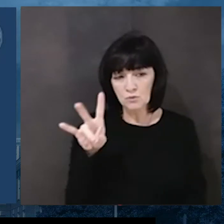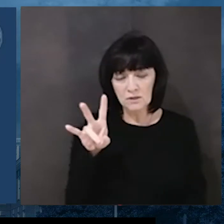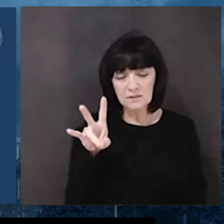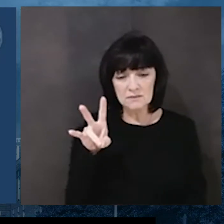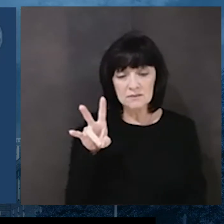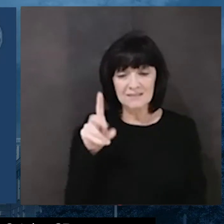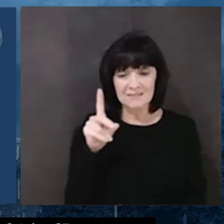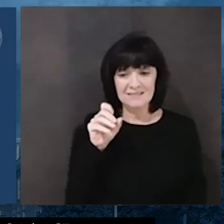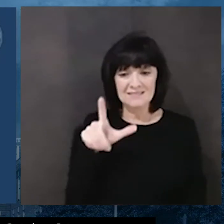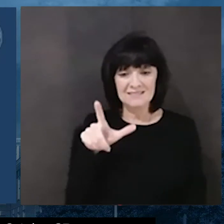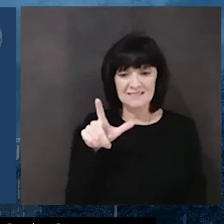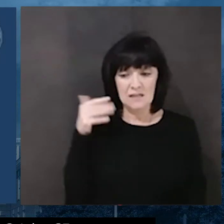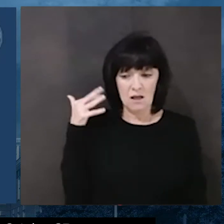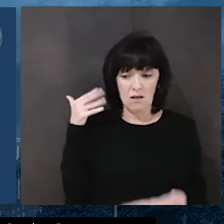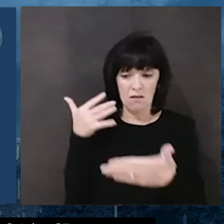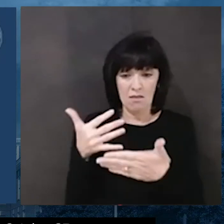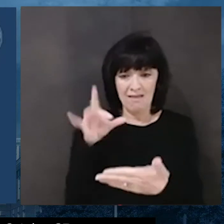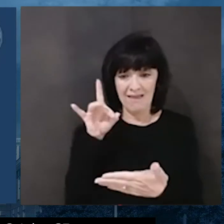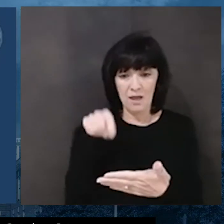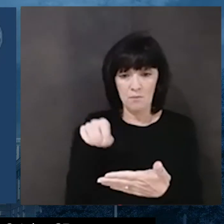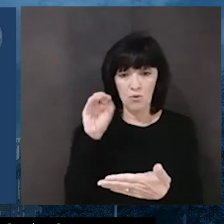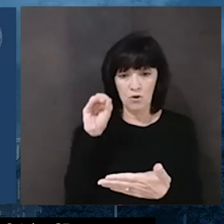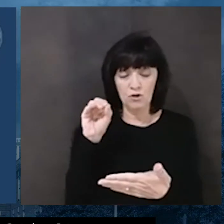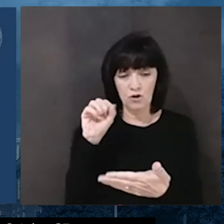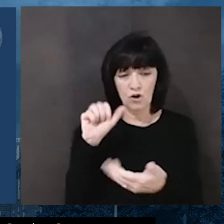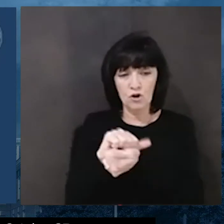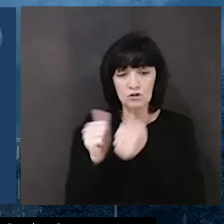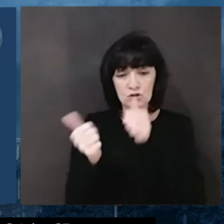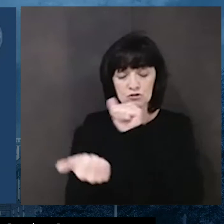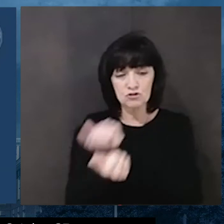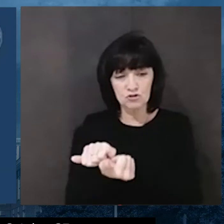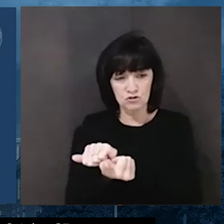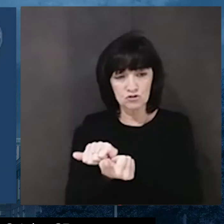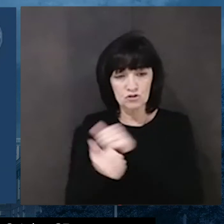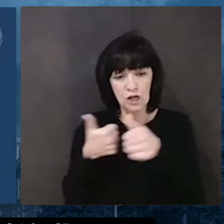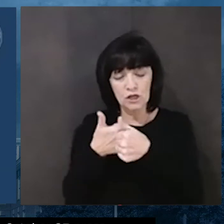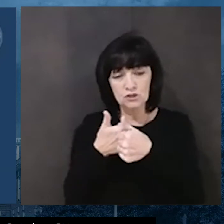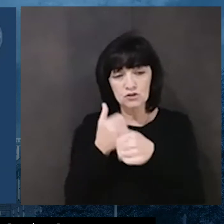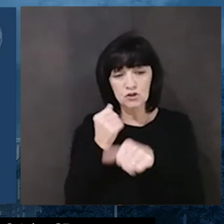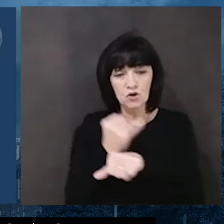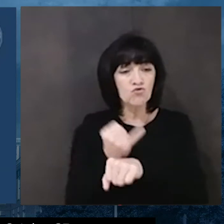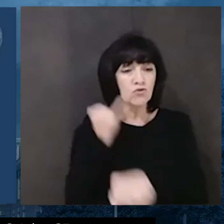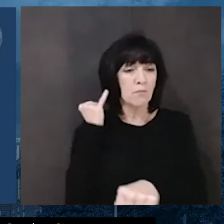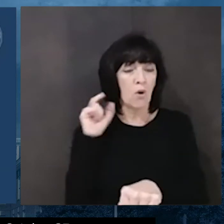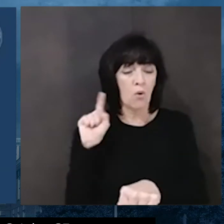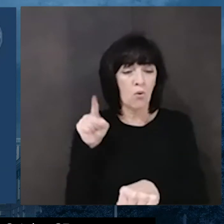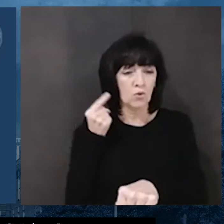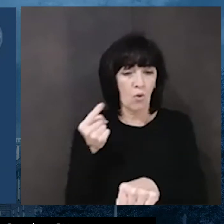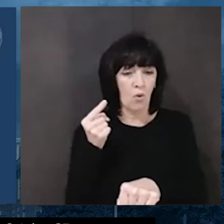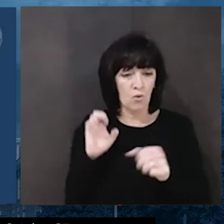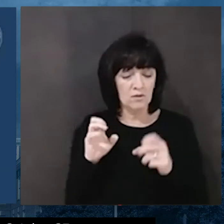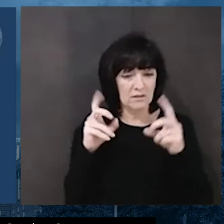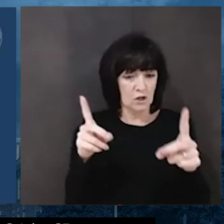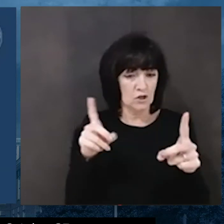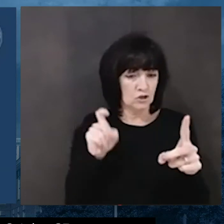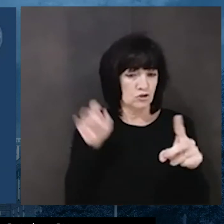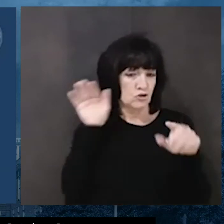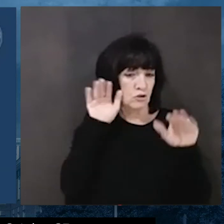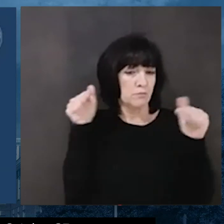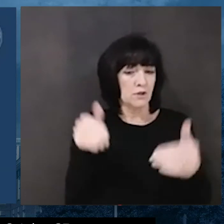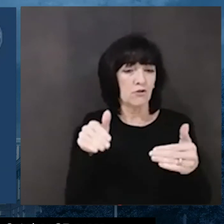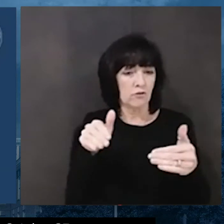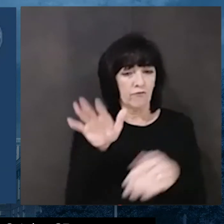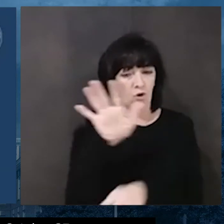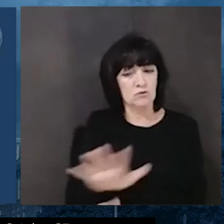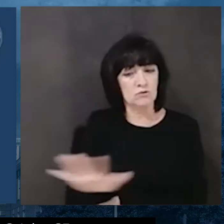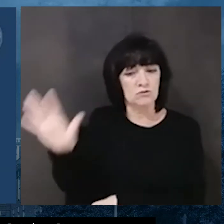the 8.0 threshold for switching to mandatory remote-only education, that those decisions should be focused on a geographic region